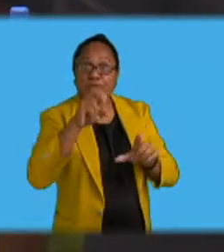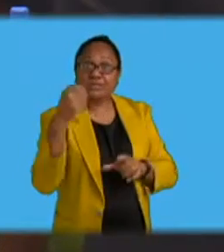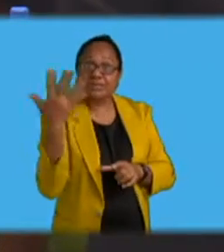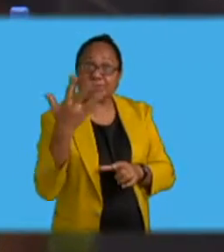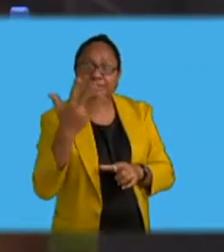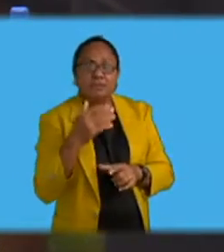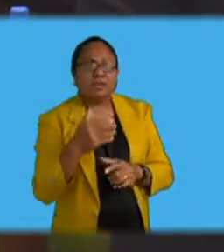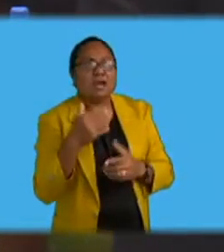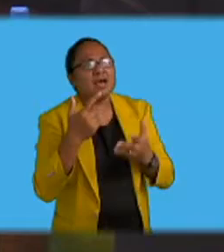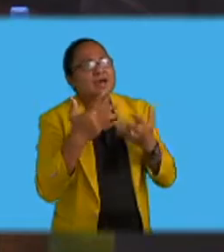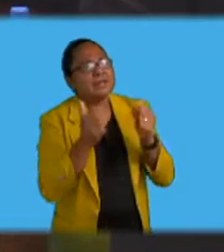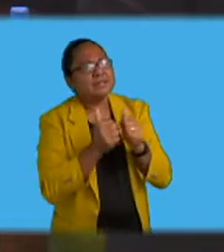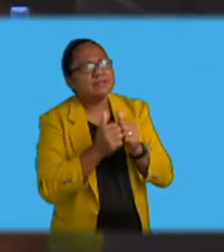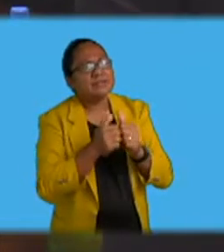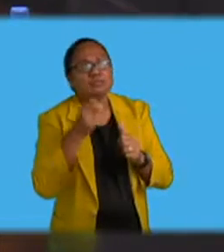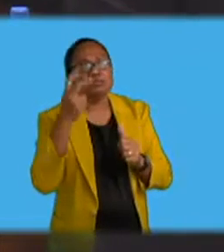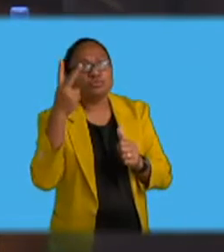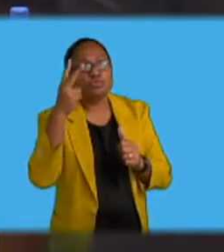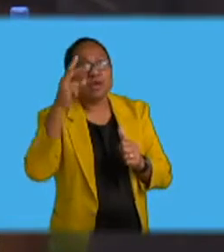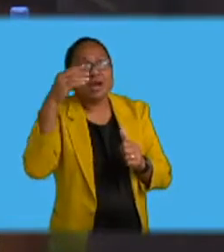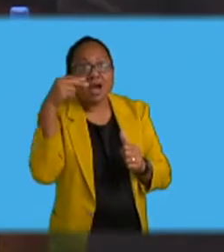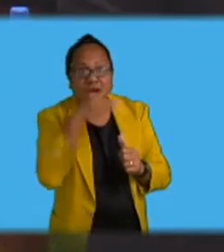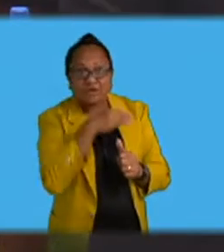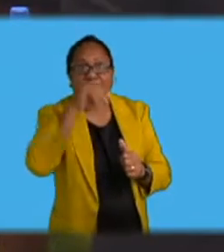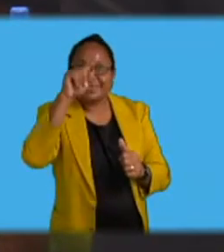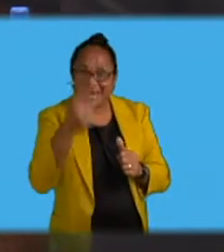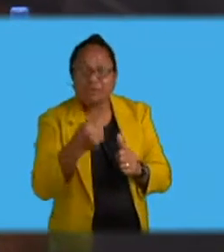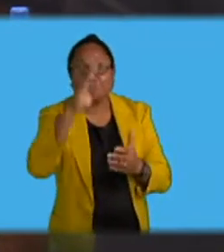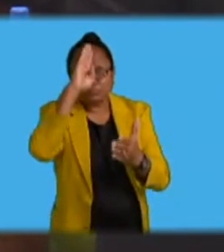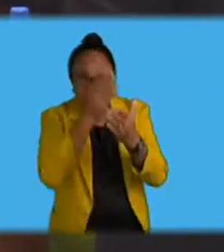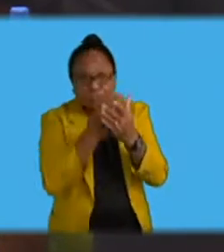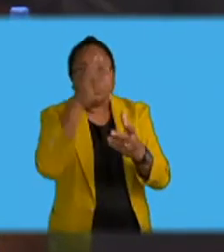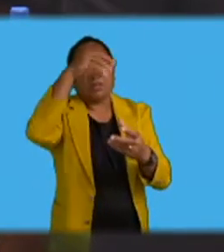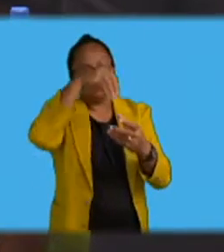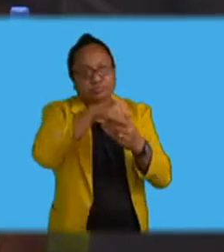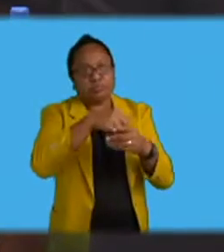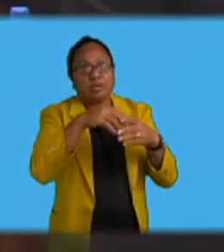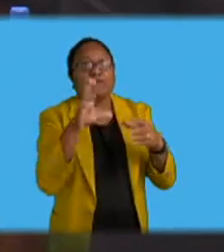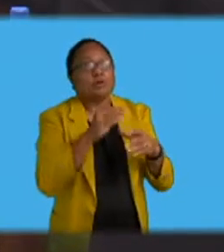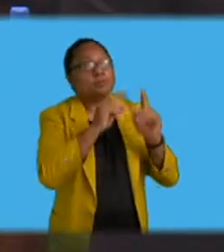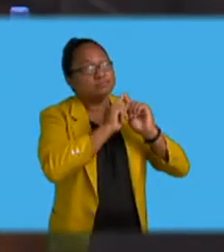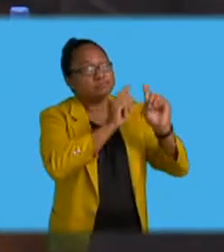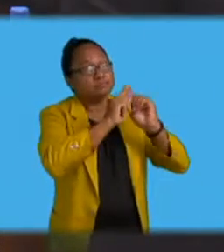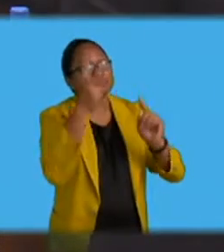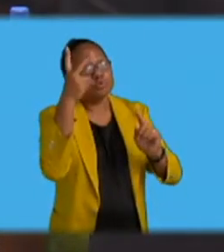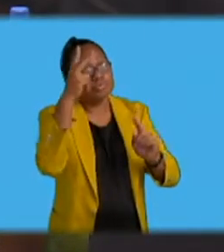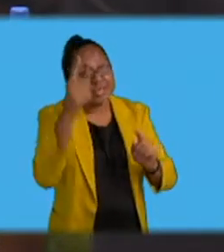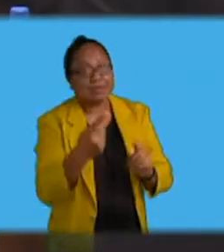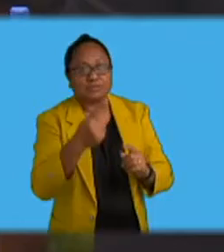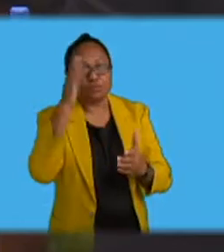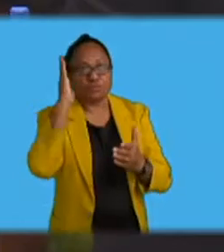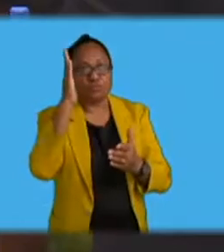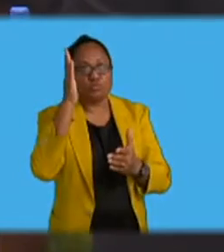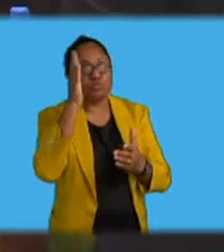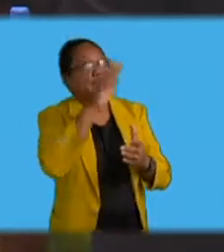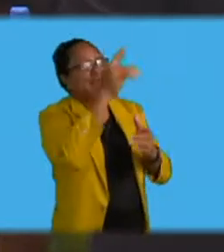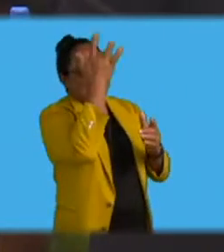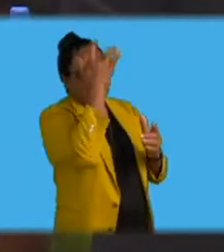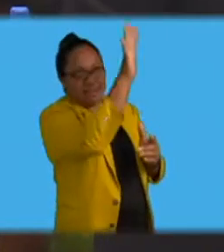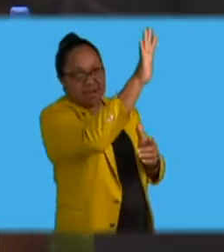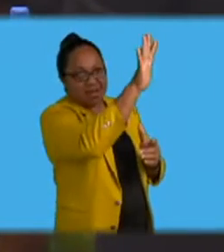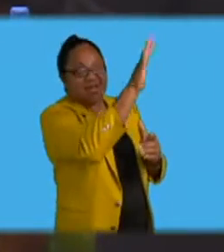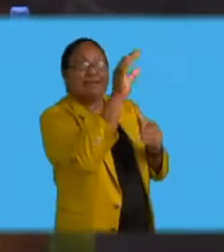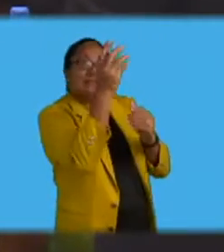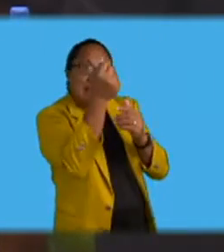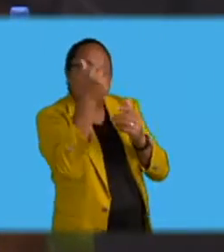participation of nearly 200,000 students from over 2,000 schools from across India and abroad. So